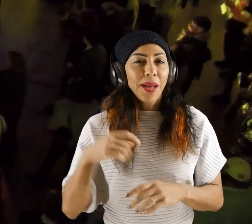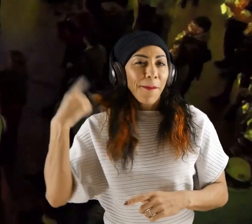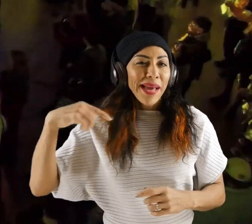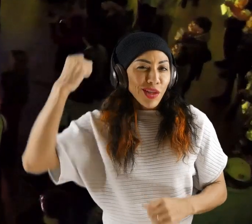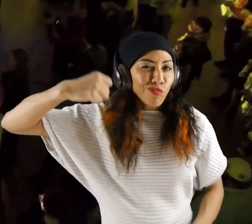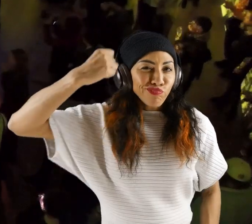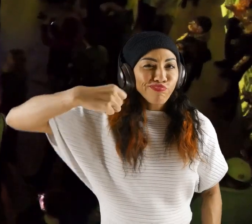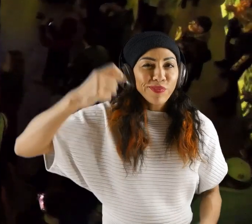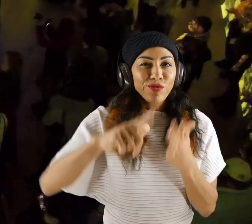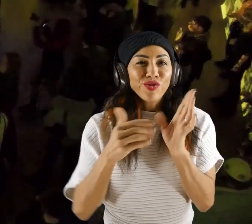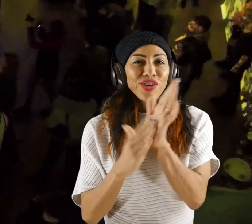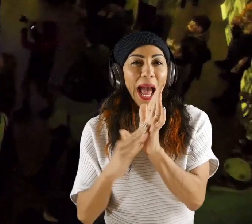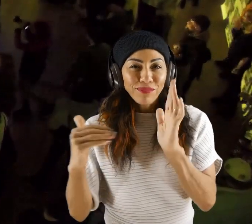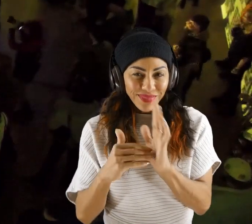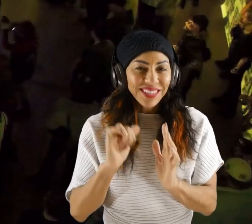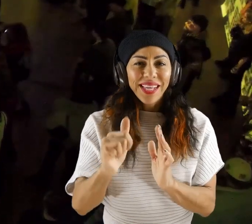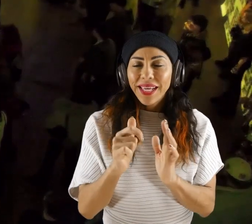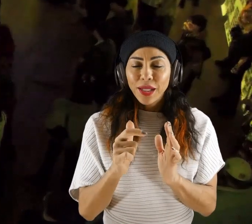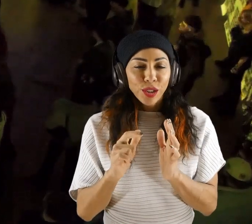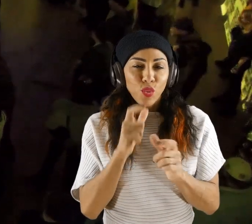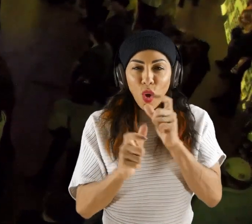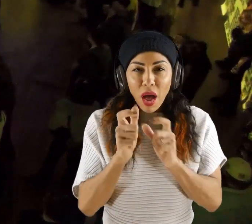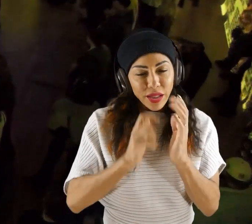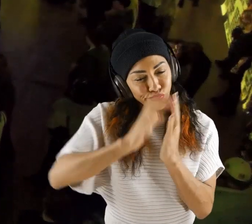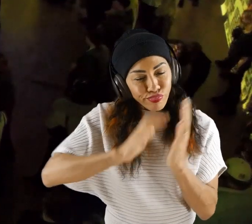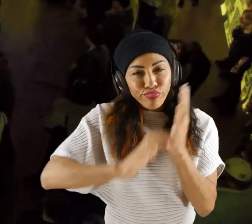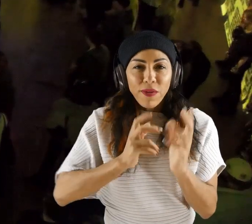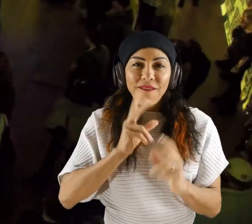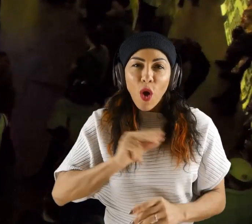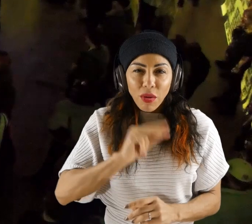together all the words. And thank you, lads.